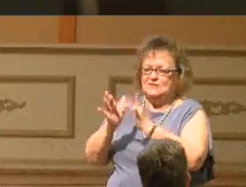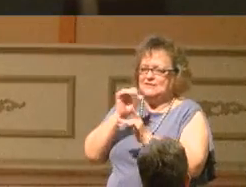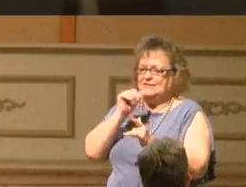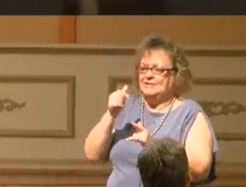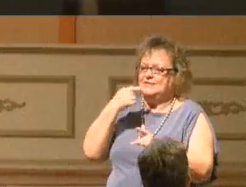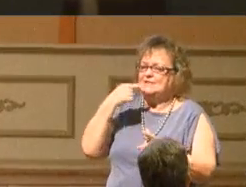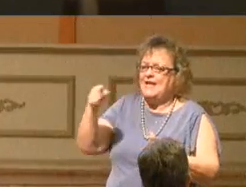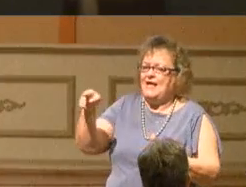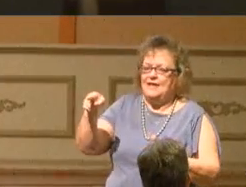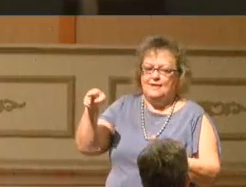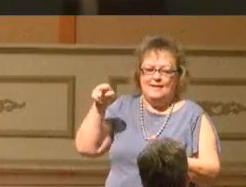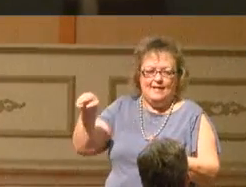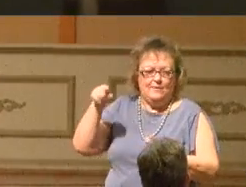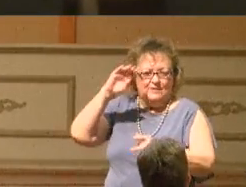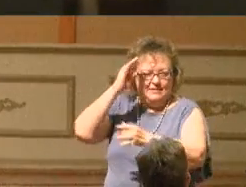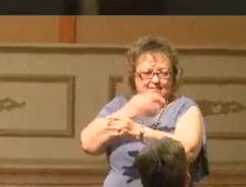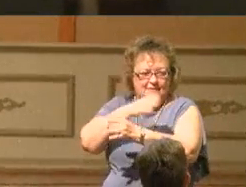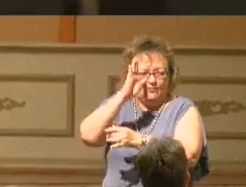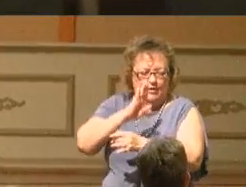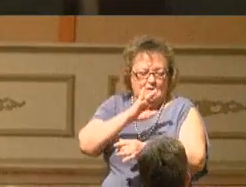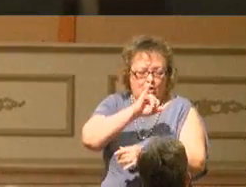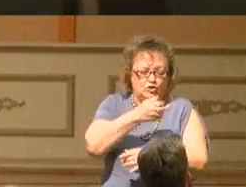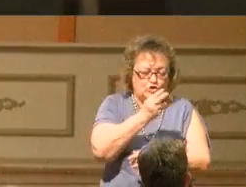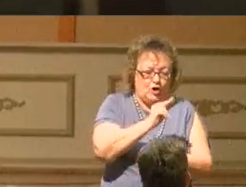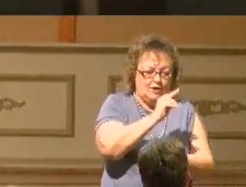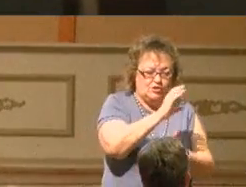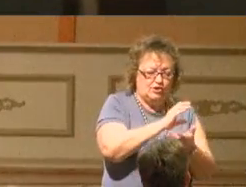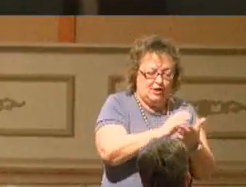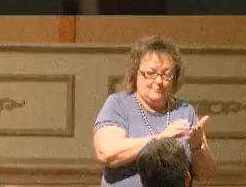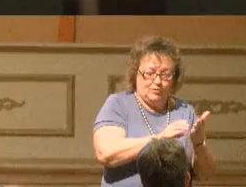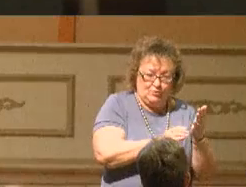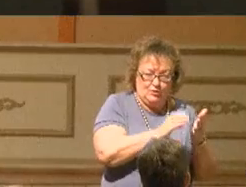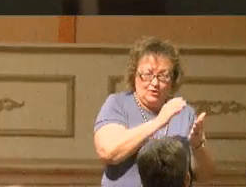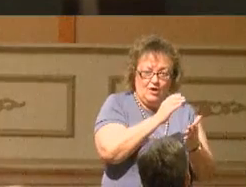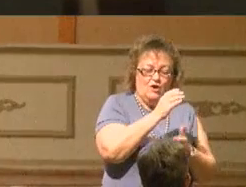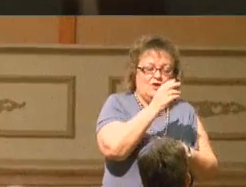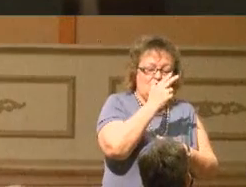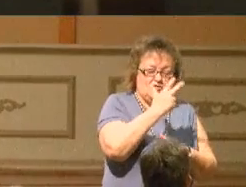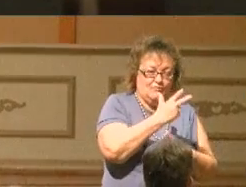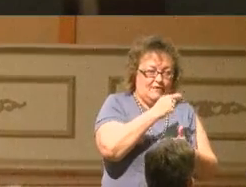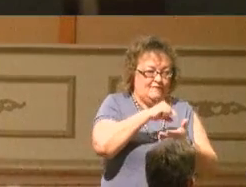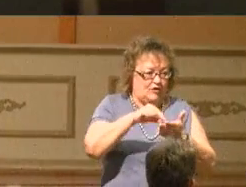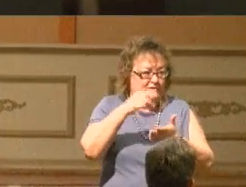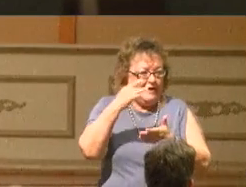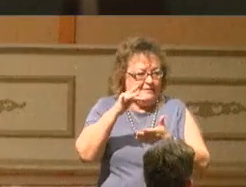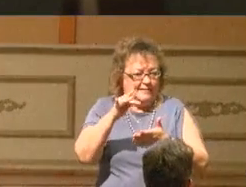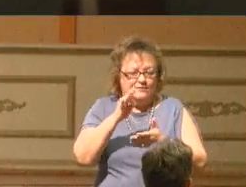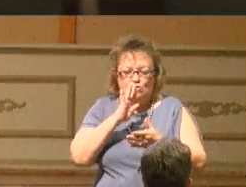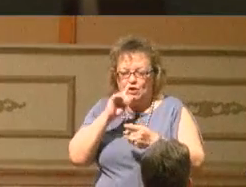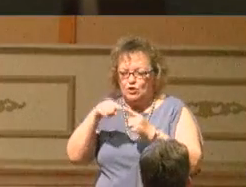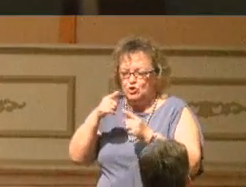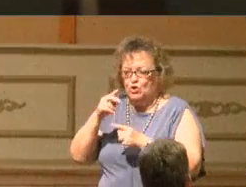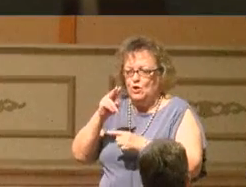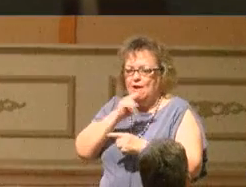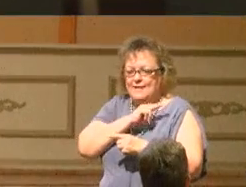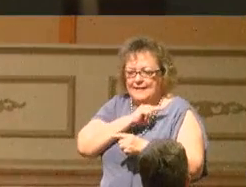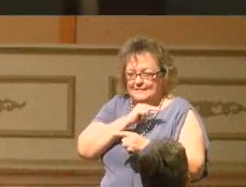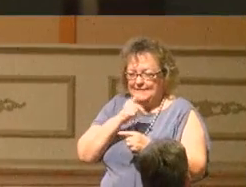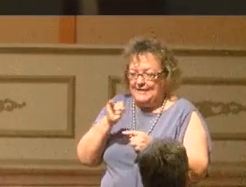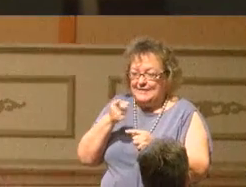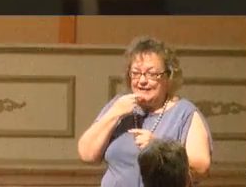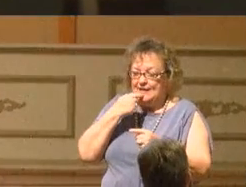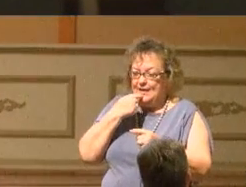Son of God. John chapter 3, verse 18, Jesus is speaking to Nicodemus, and he says, he that believeth on him is not